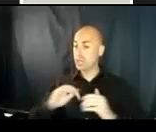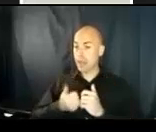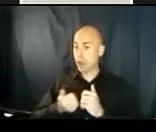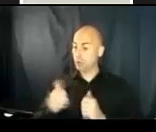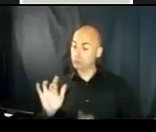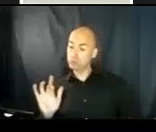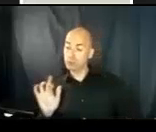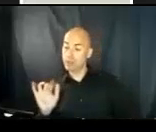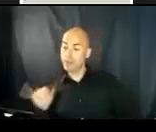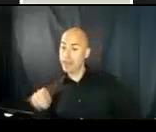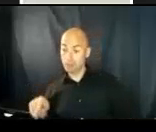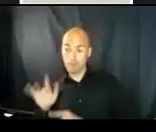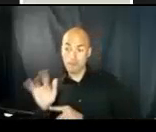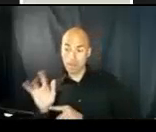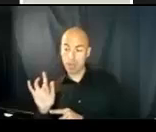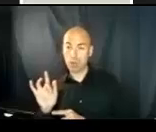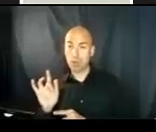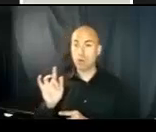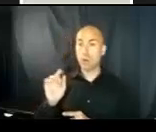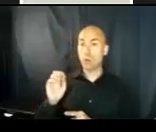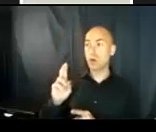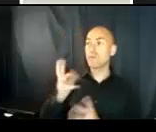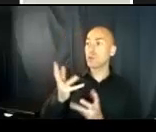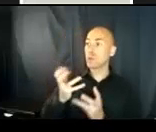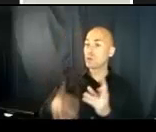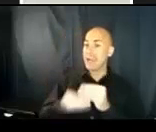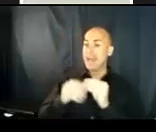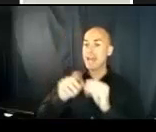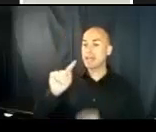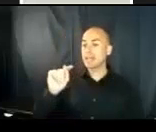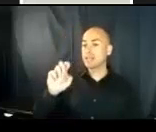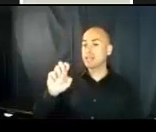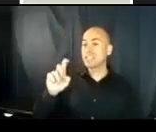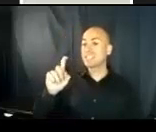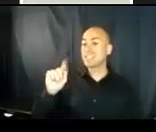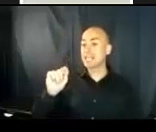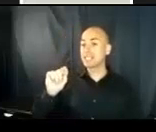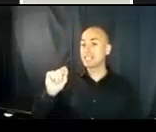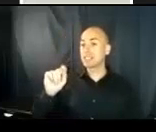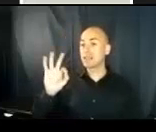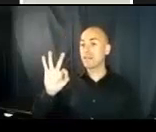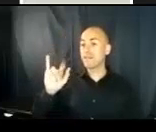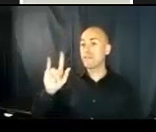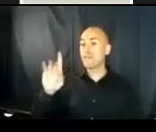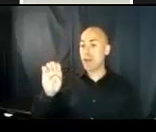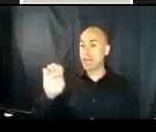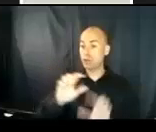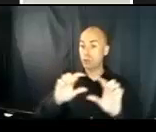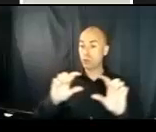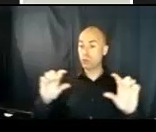text file of the video, that is super important. You're going to be addressing a lot